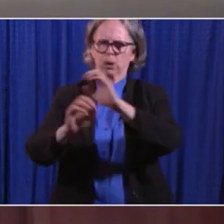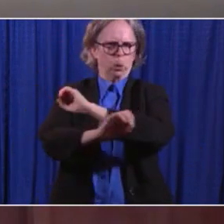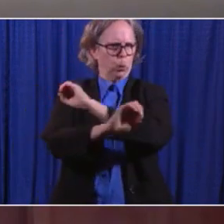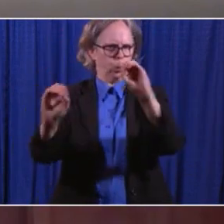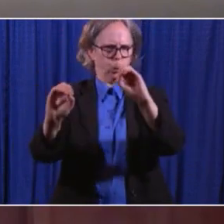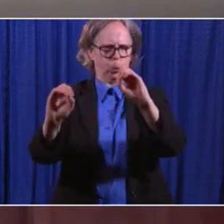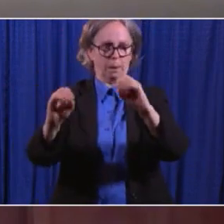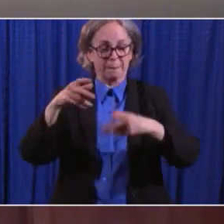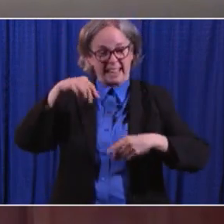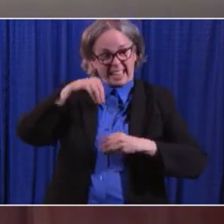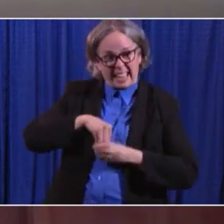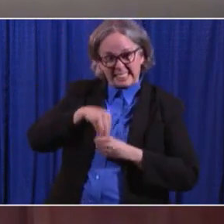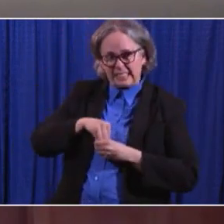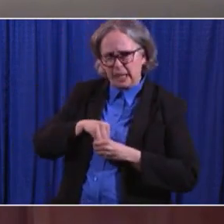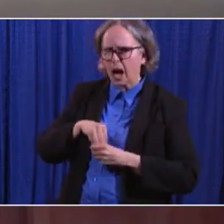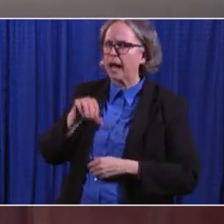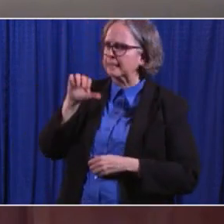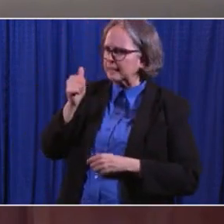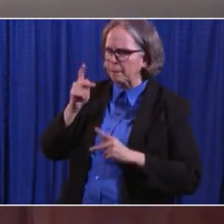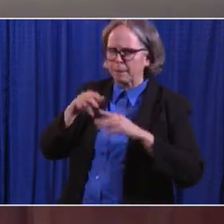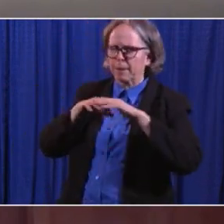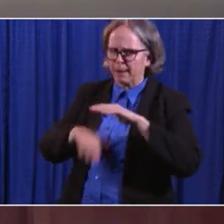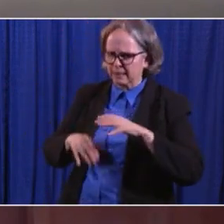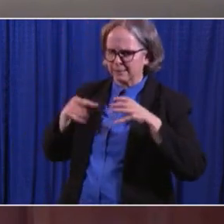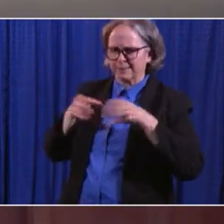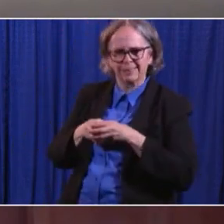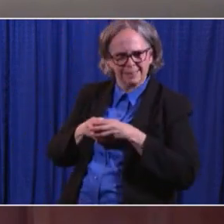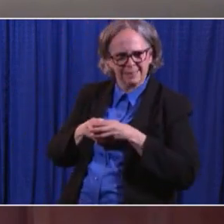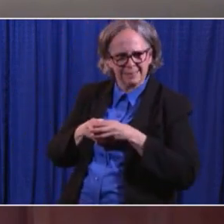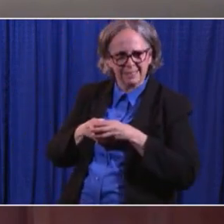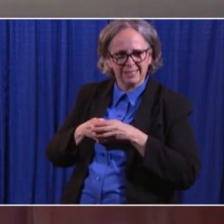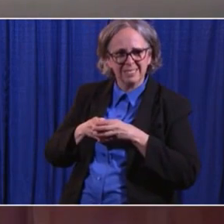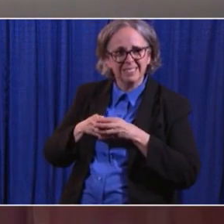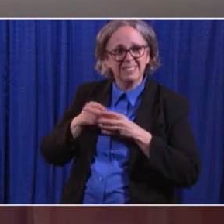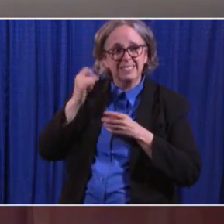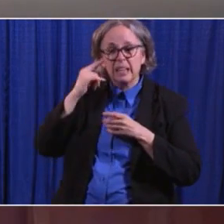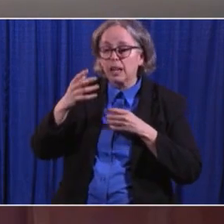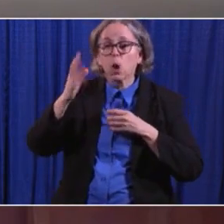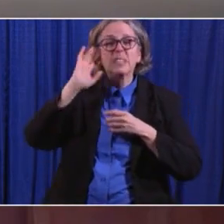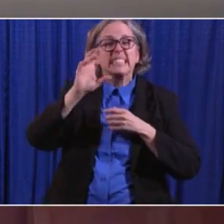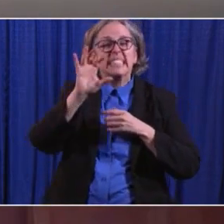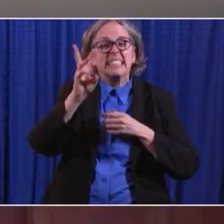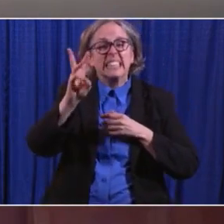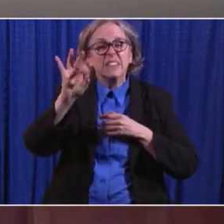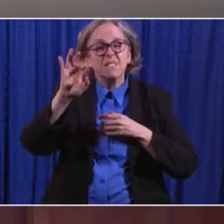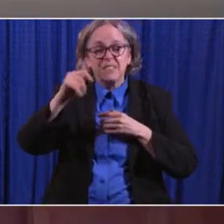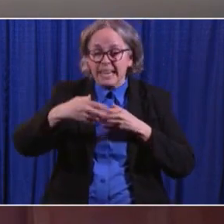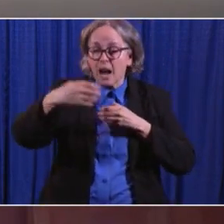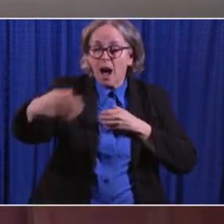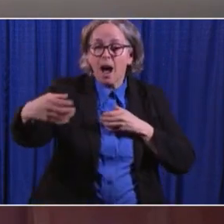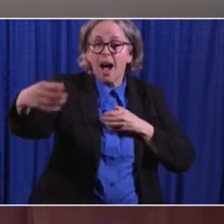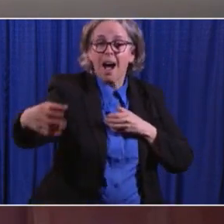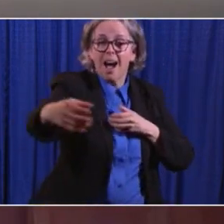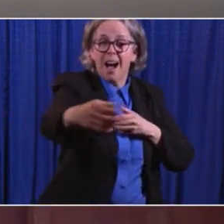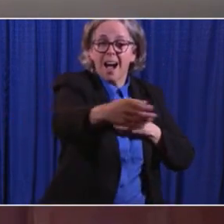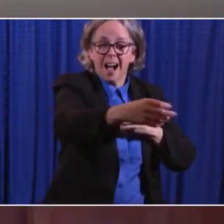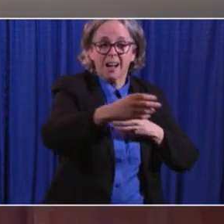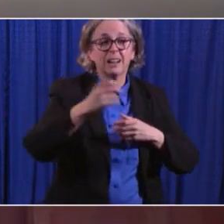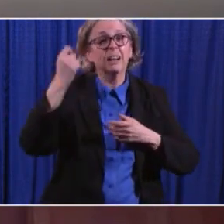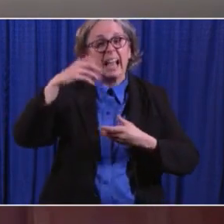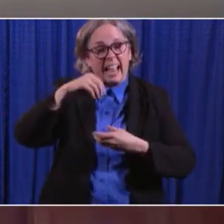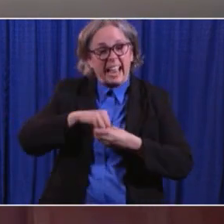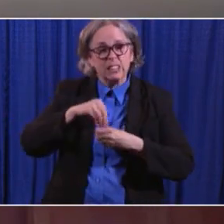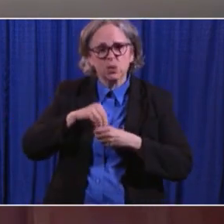of 10 or less, 6 feet apart from each other, everyone wearing a mask and sanitizing. Indoors, still that 25%